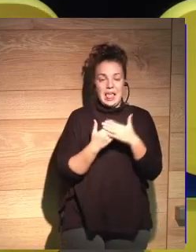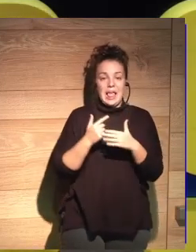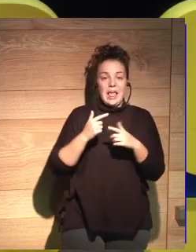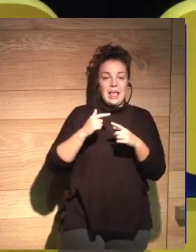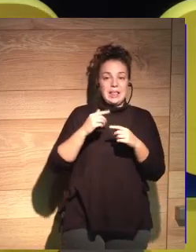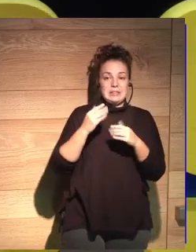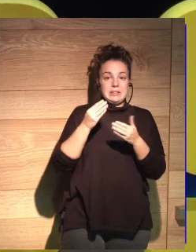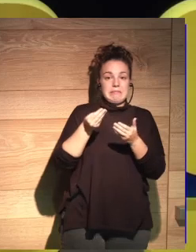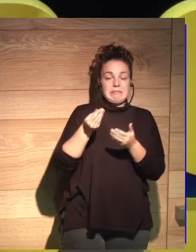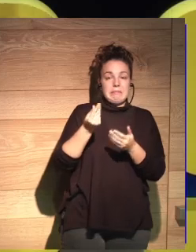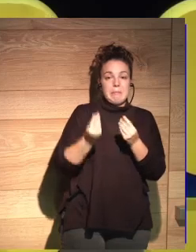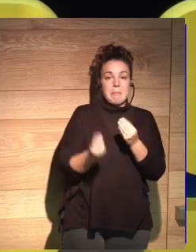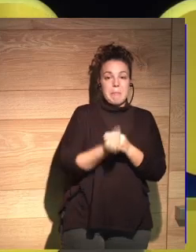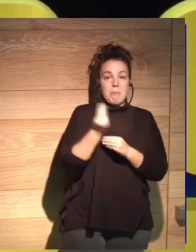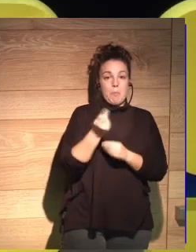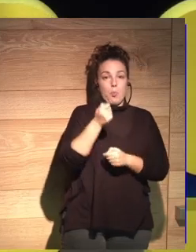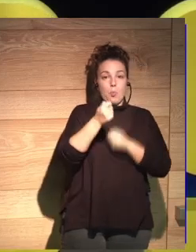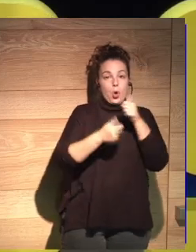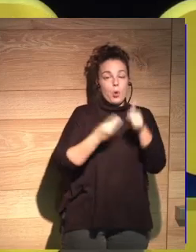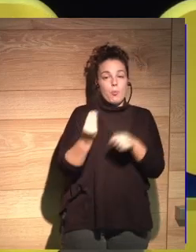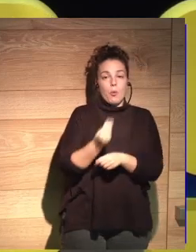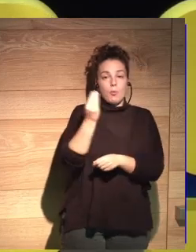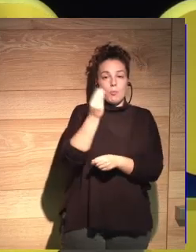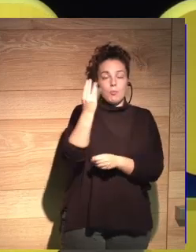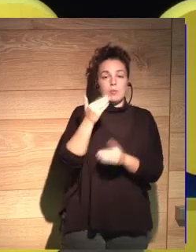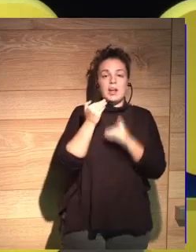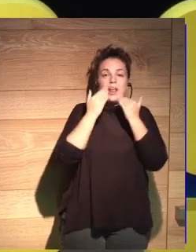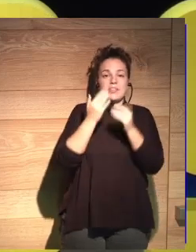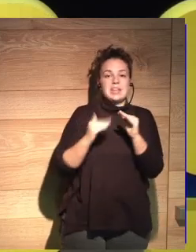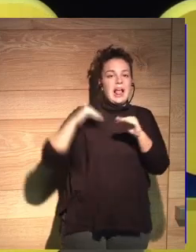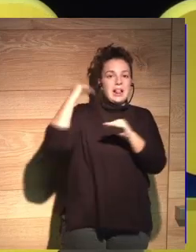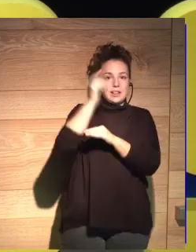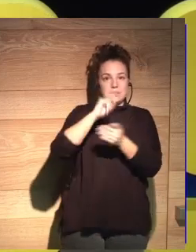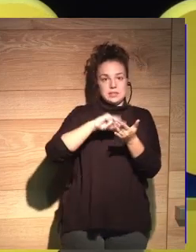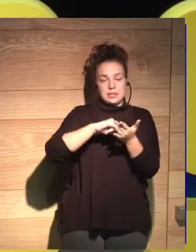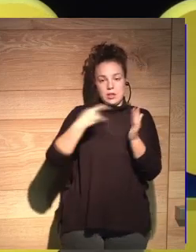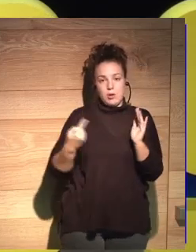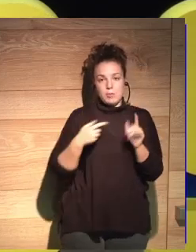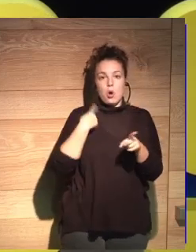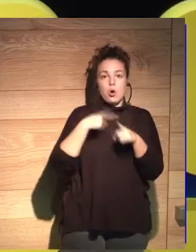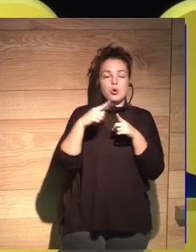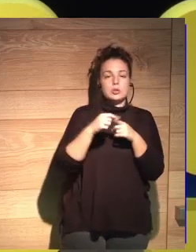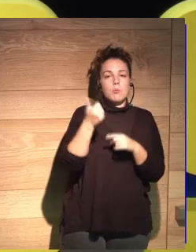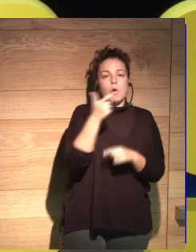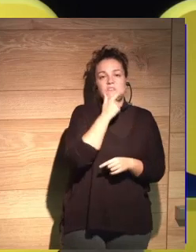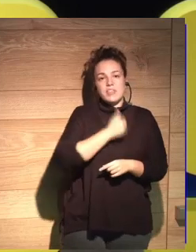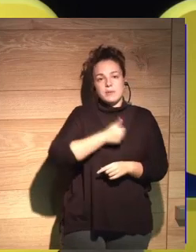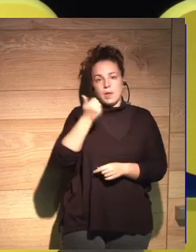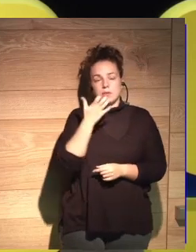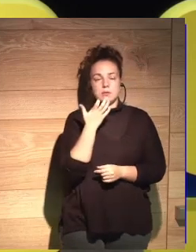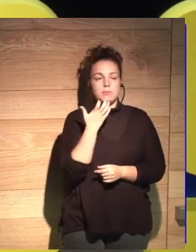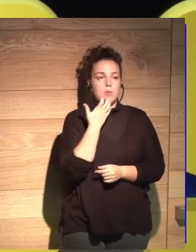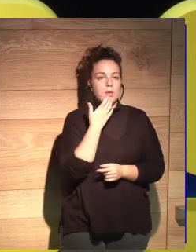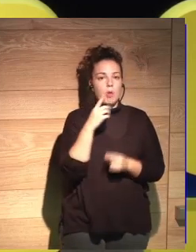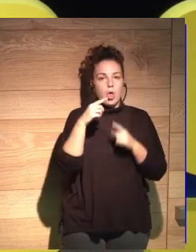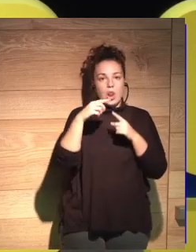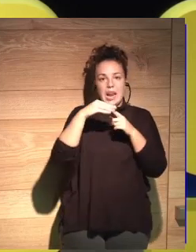high-tech, but also the simple low-tech things like pen and paper, which is already, in many ways, mediating our interaction with the